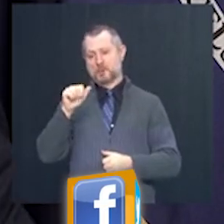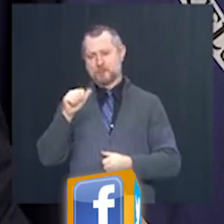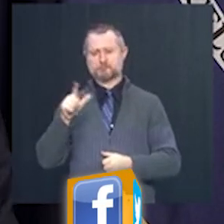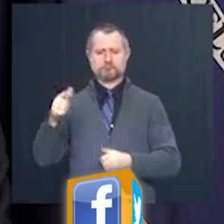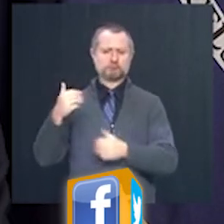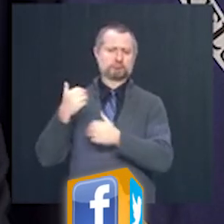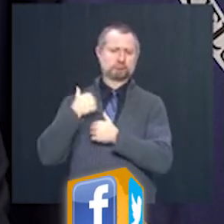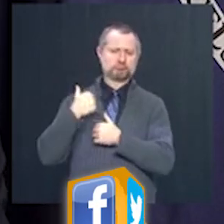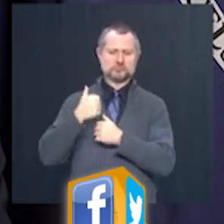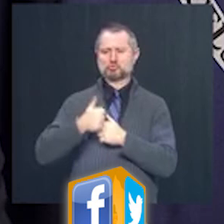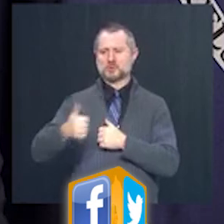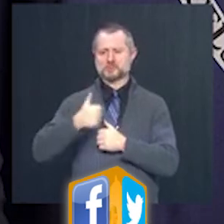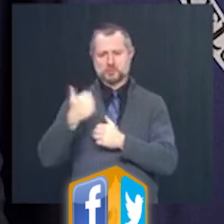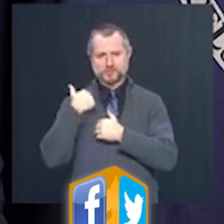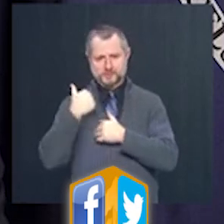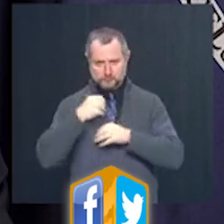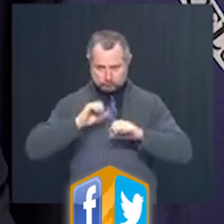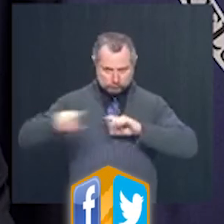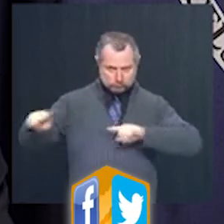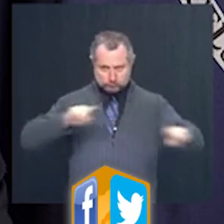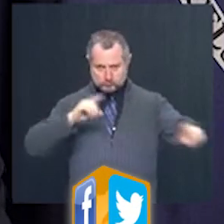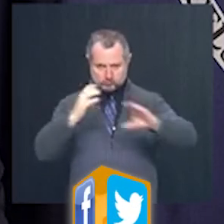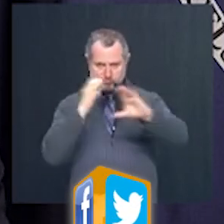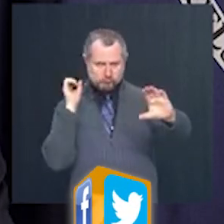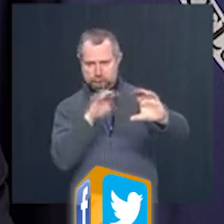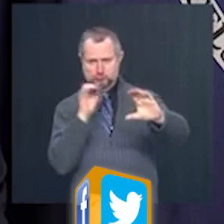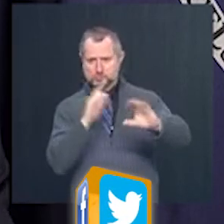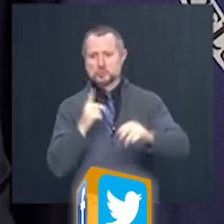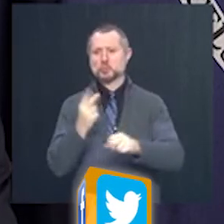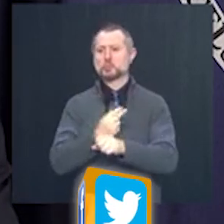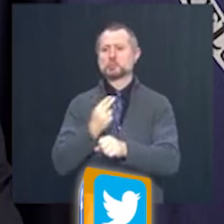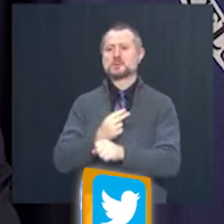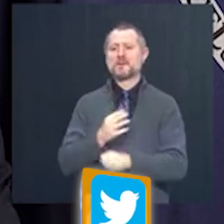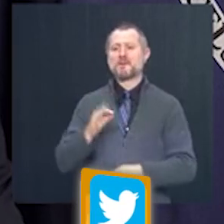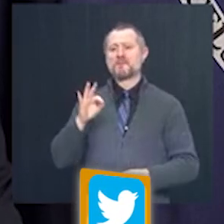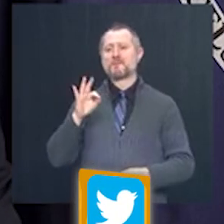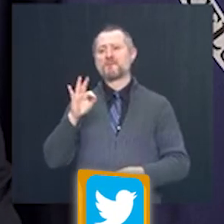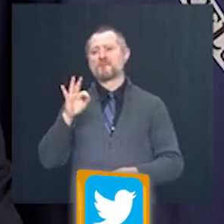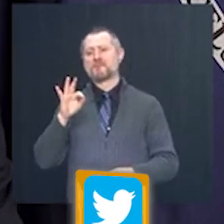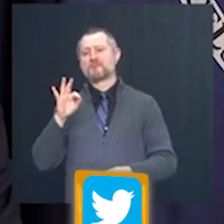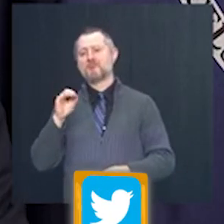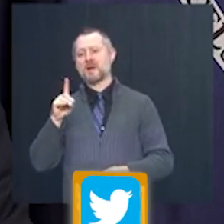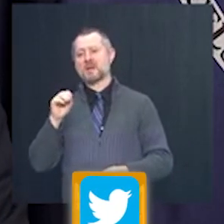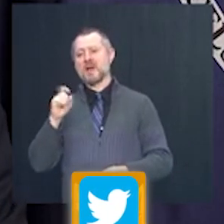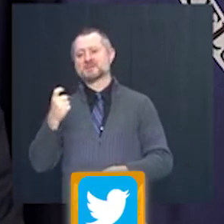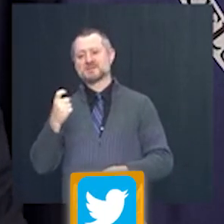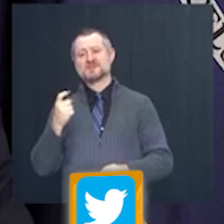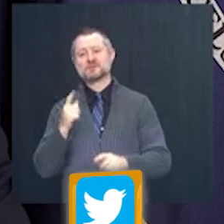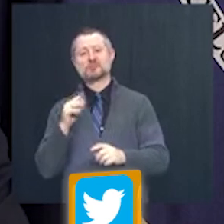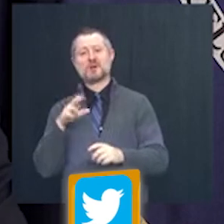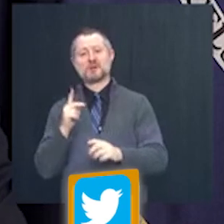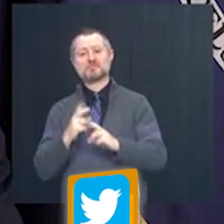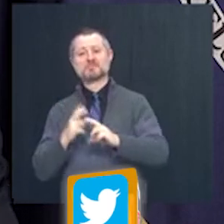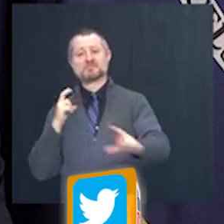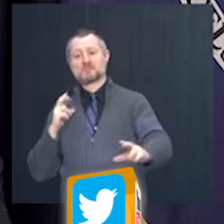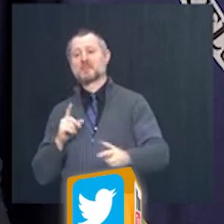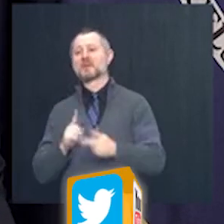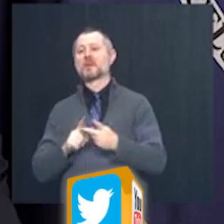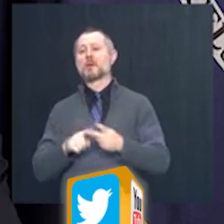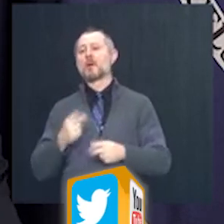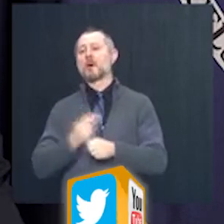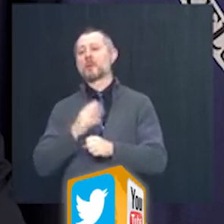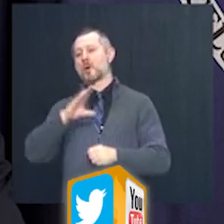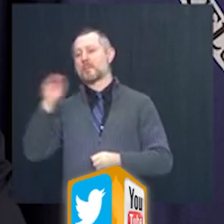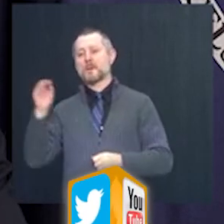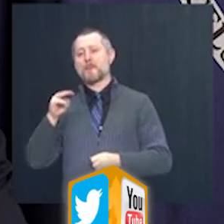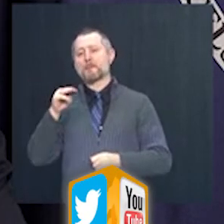it. They use FedEx, believe it or not. Another company called McKinnon. You remember